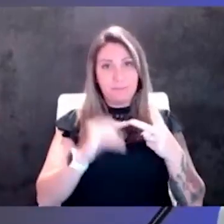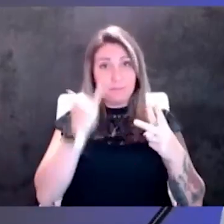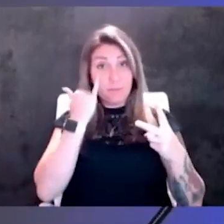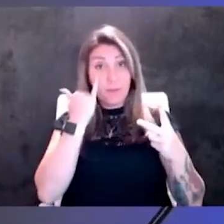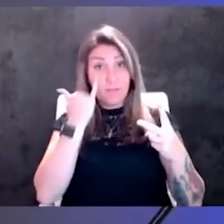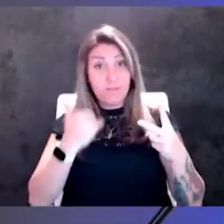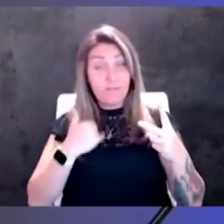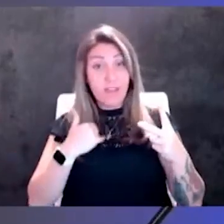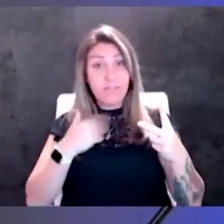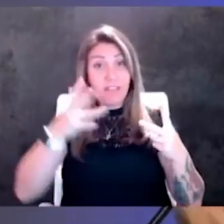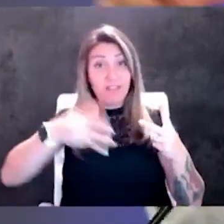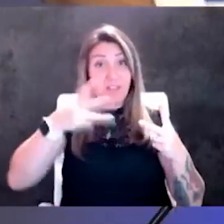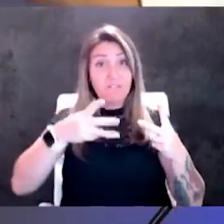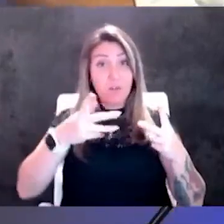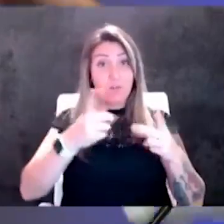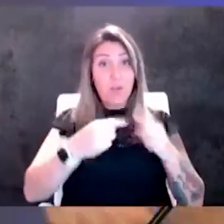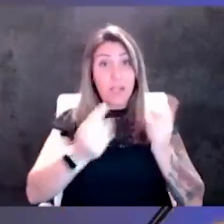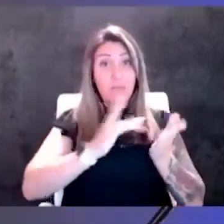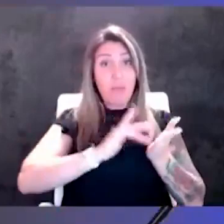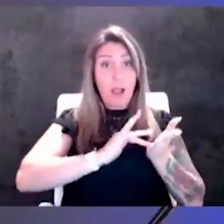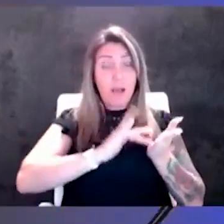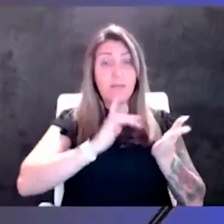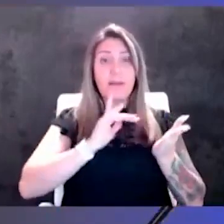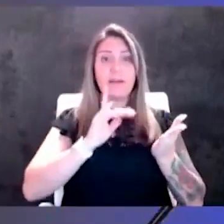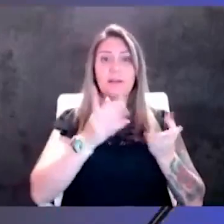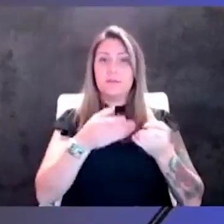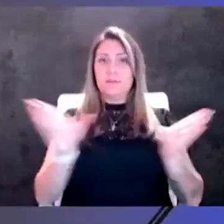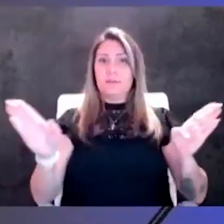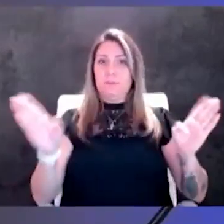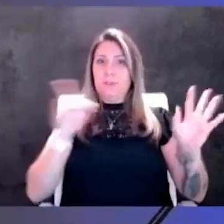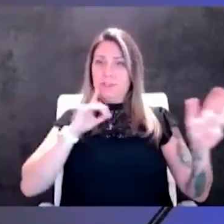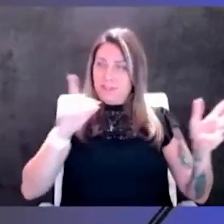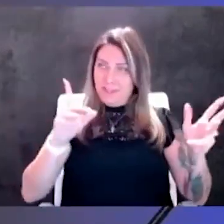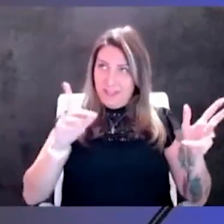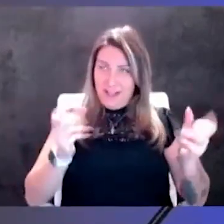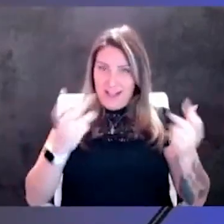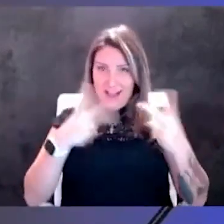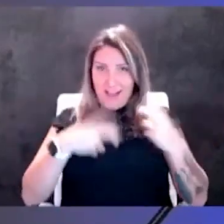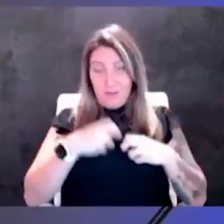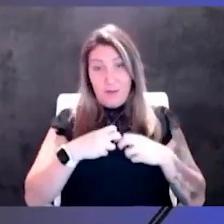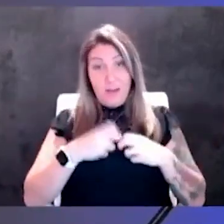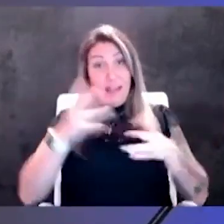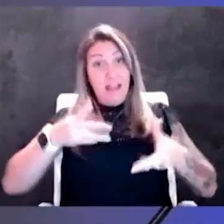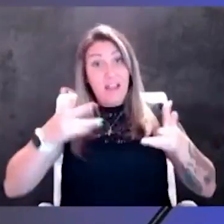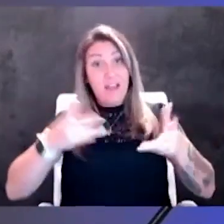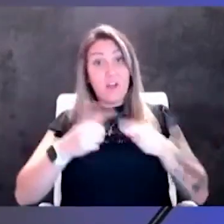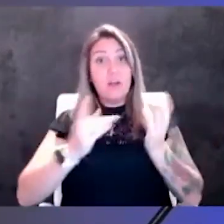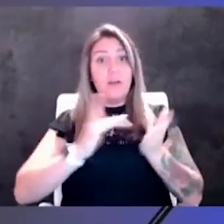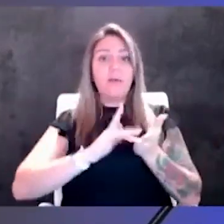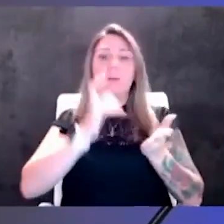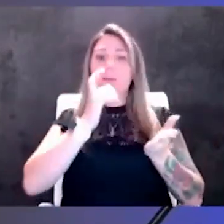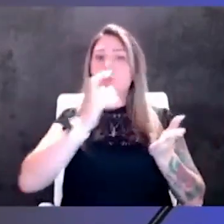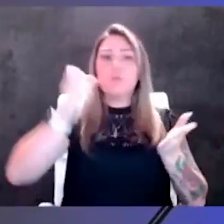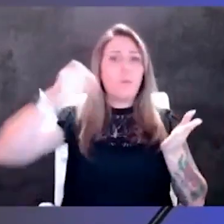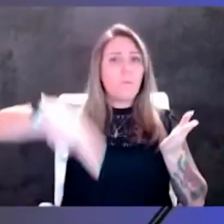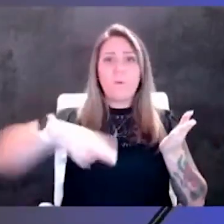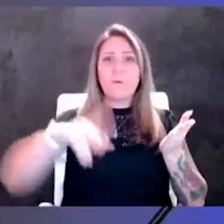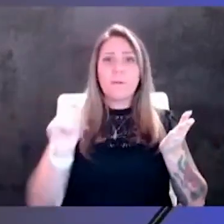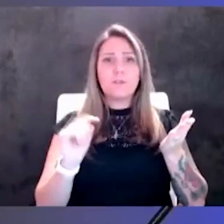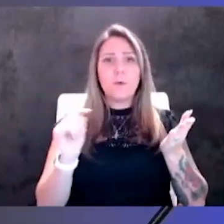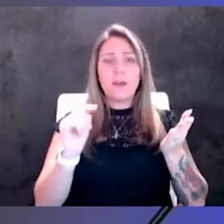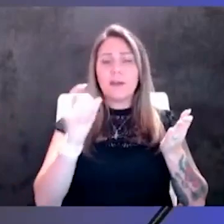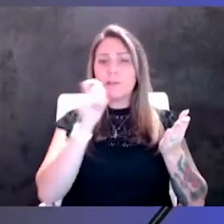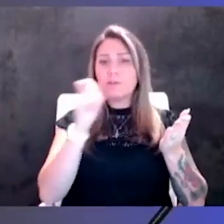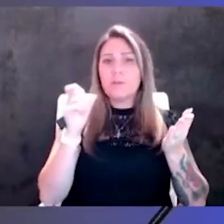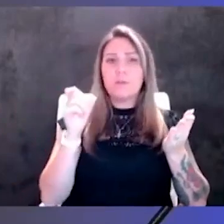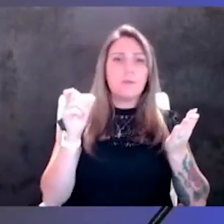leftover antibiotics, and this opens a whole new can of worms, but if you have leftover antibiotics, don't flush them down the toilet and don't throw them away